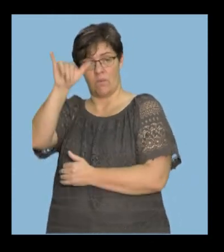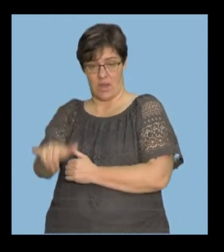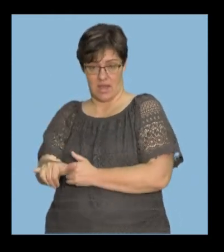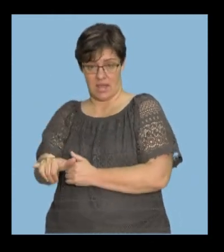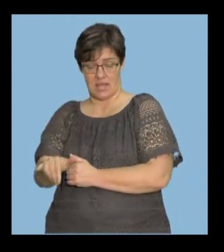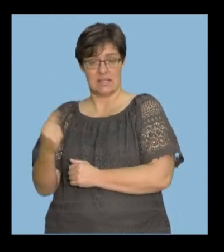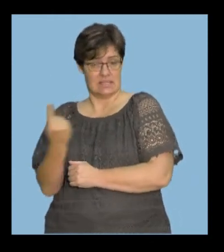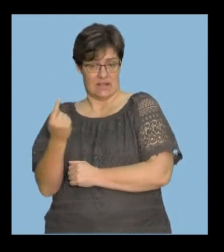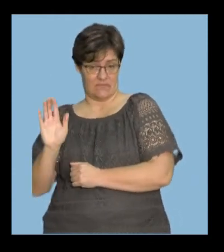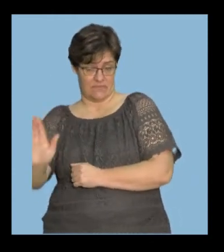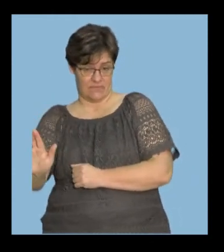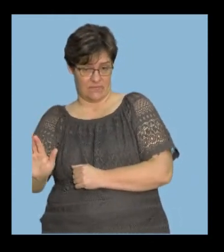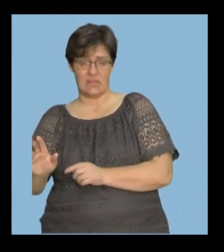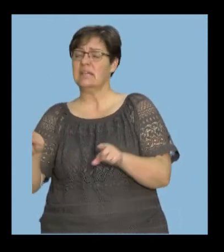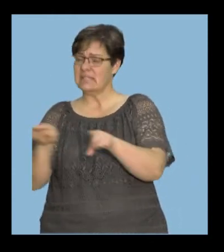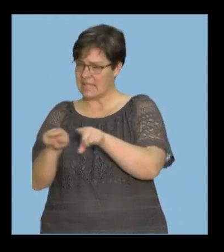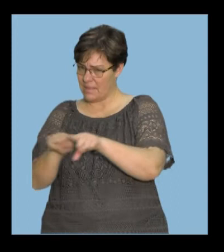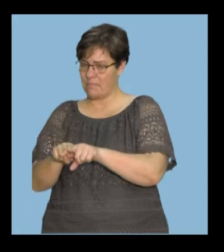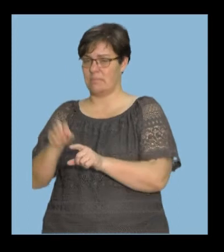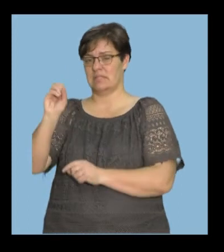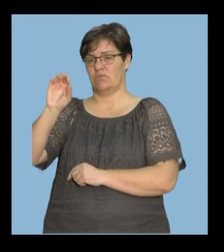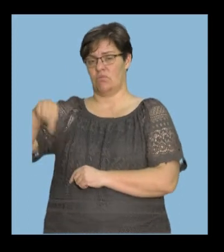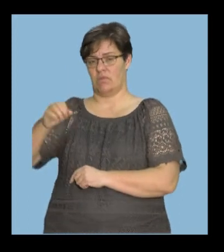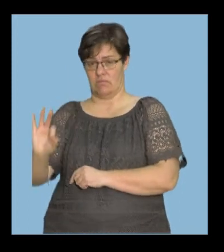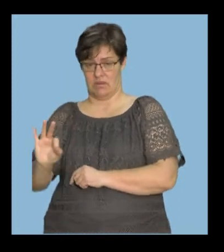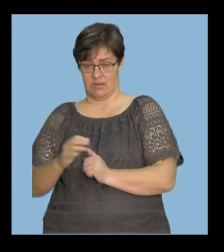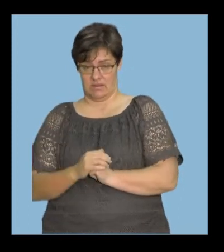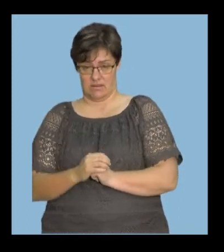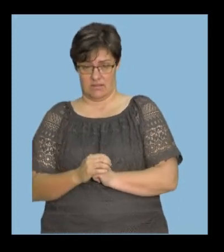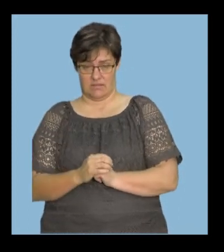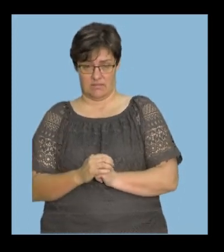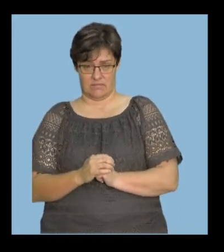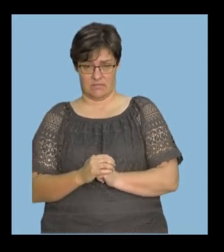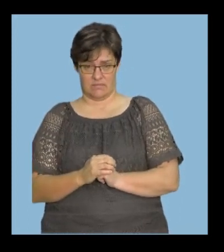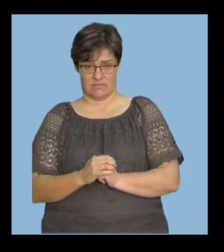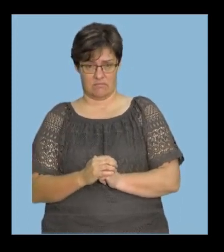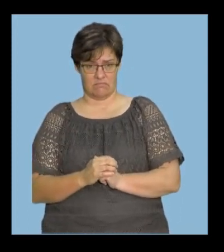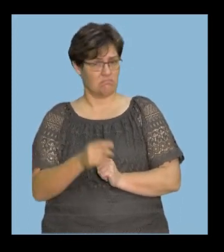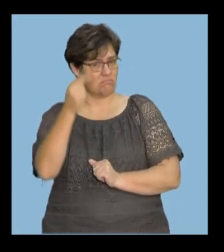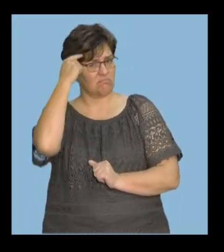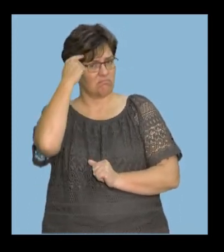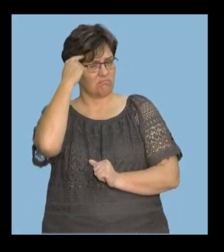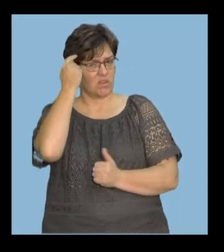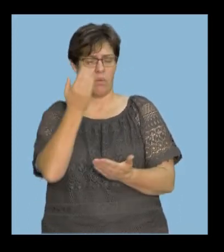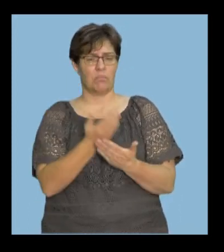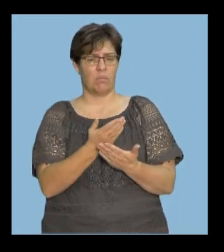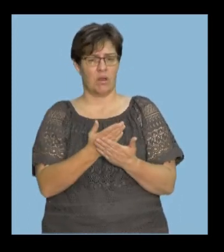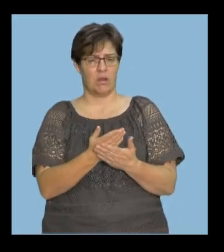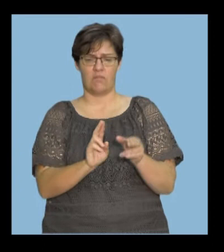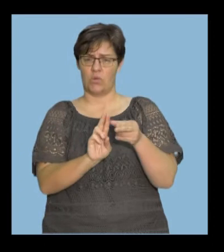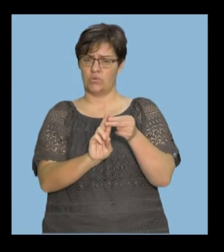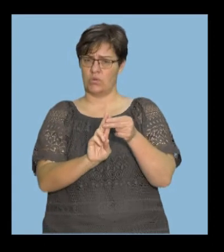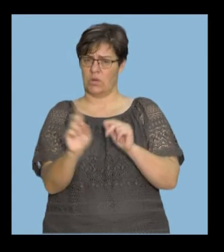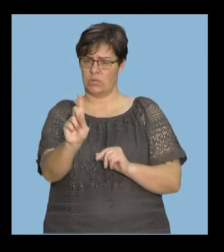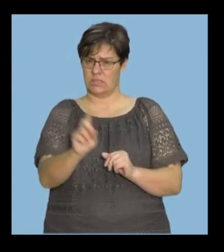of Y on its own was also 0,3. Now, what do you think the probability